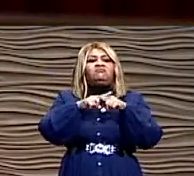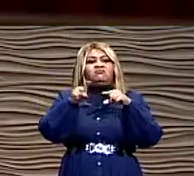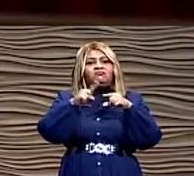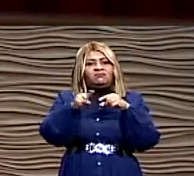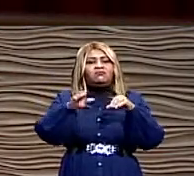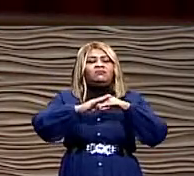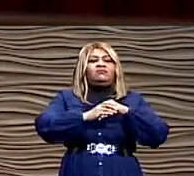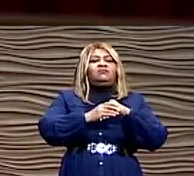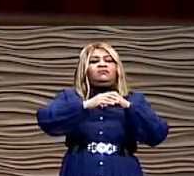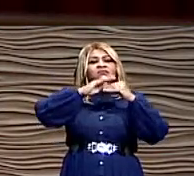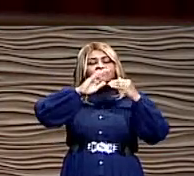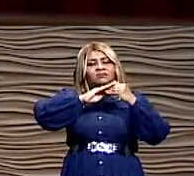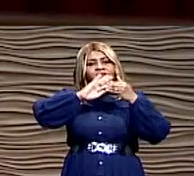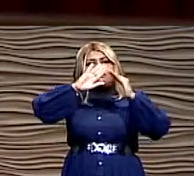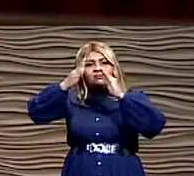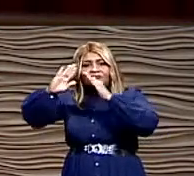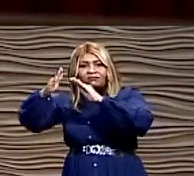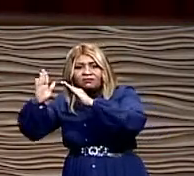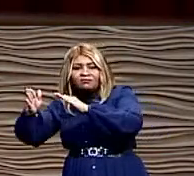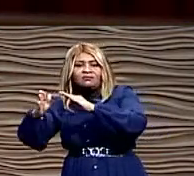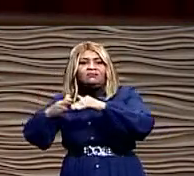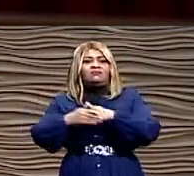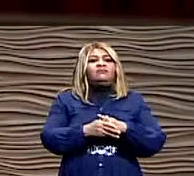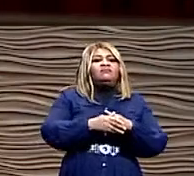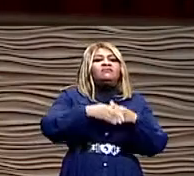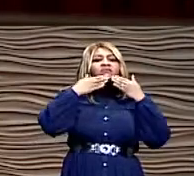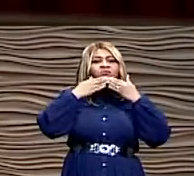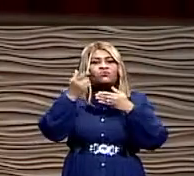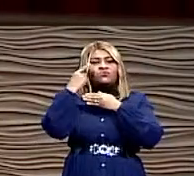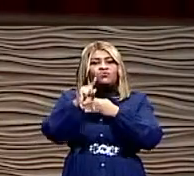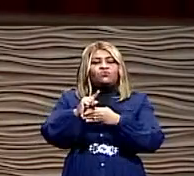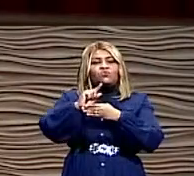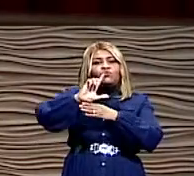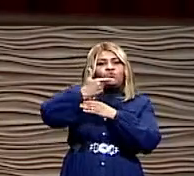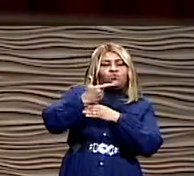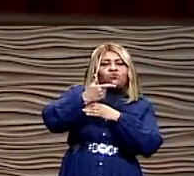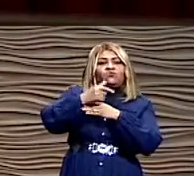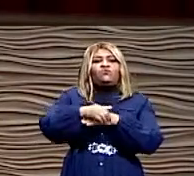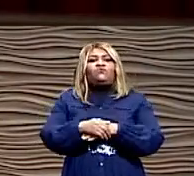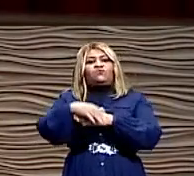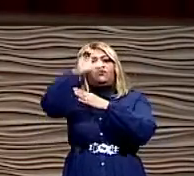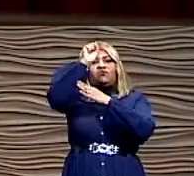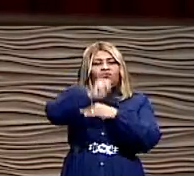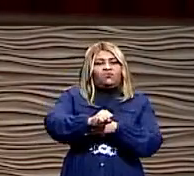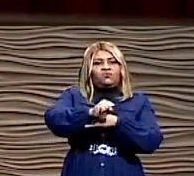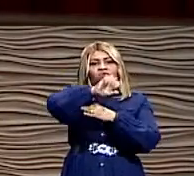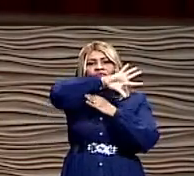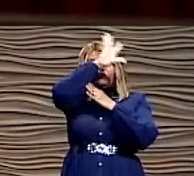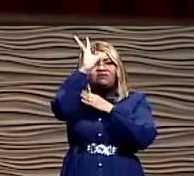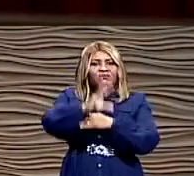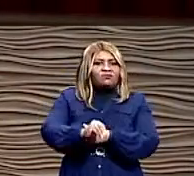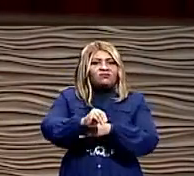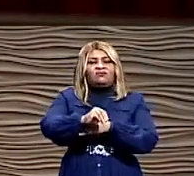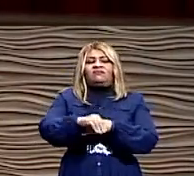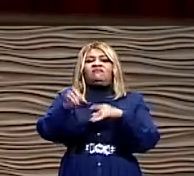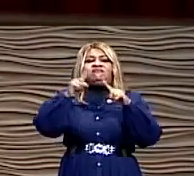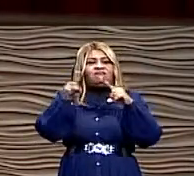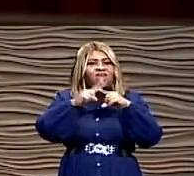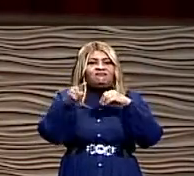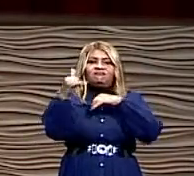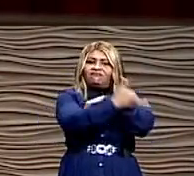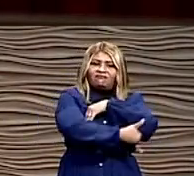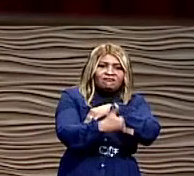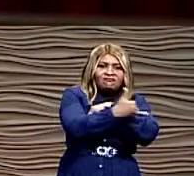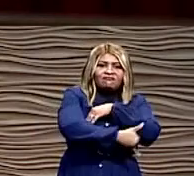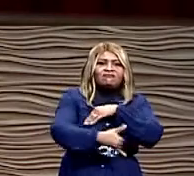We want to say thank you for those who are watching from South Africa and the Bahamas and Finland and Norway and South America. We